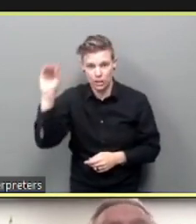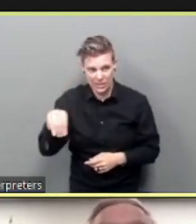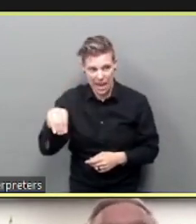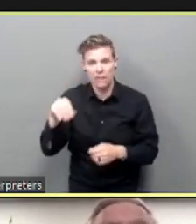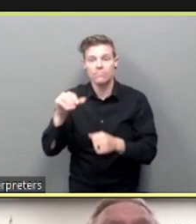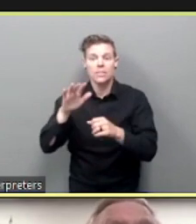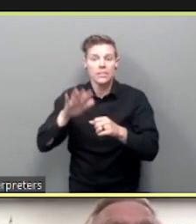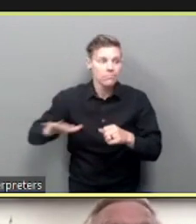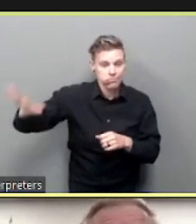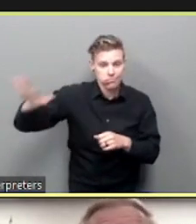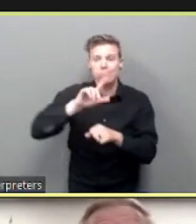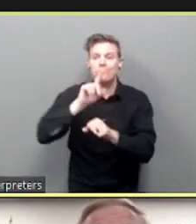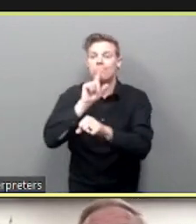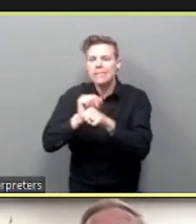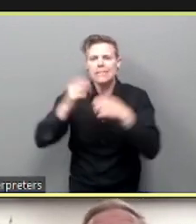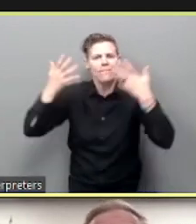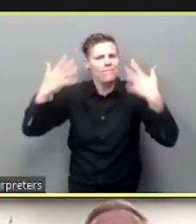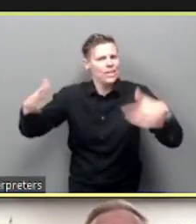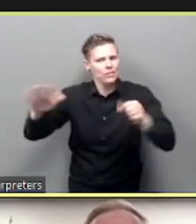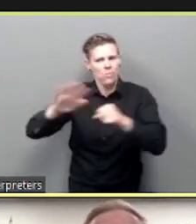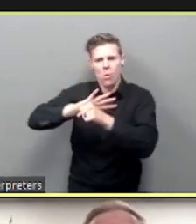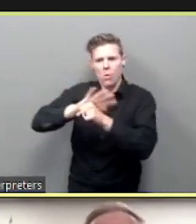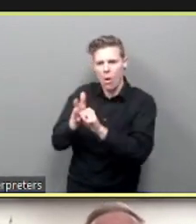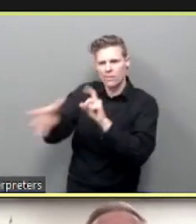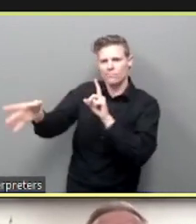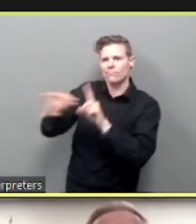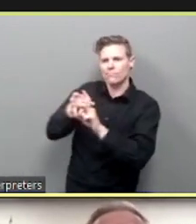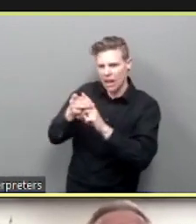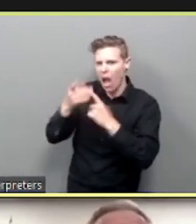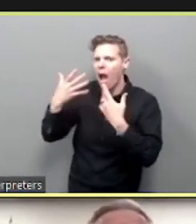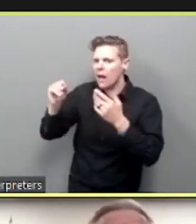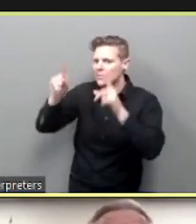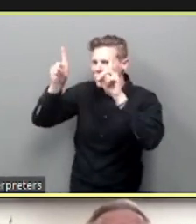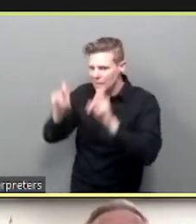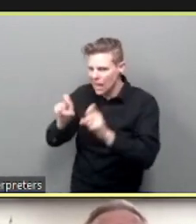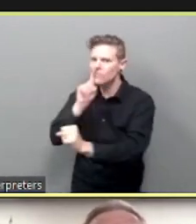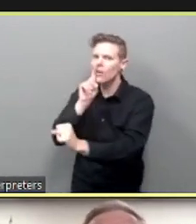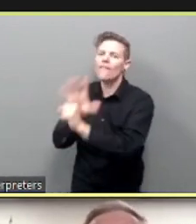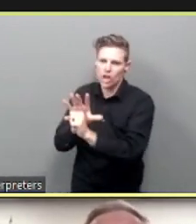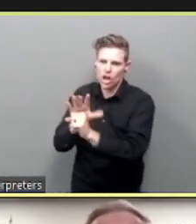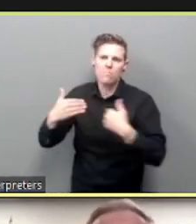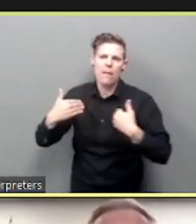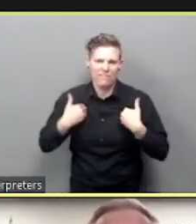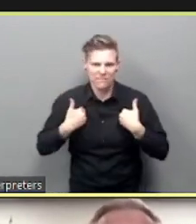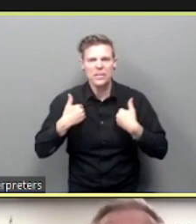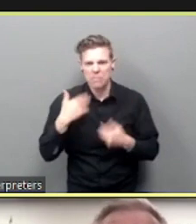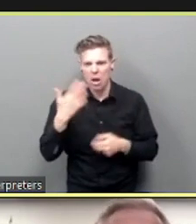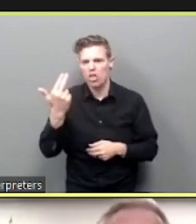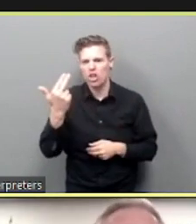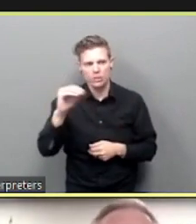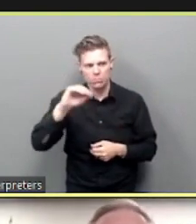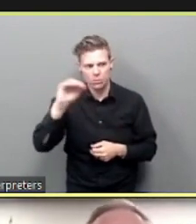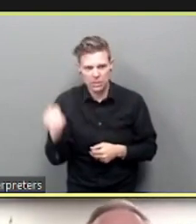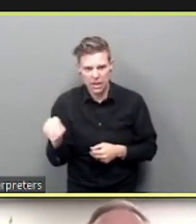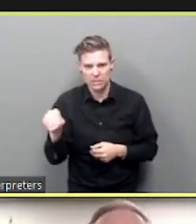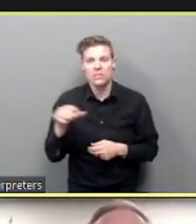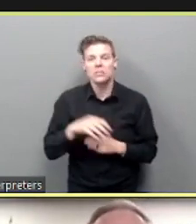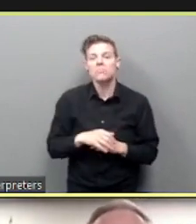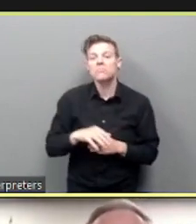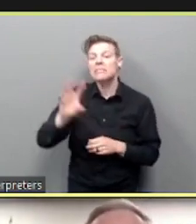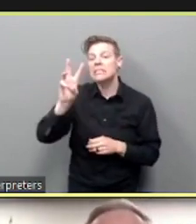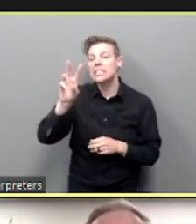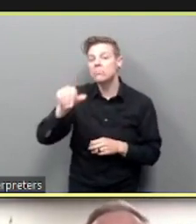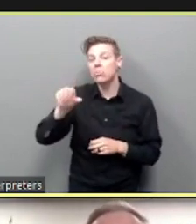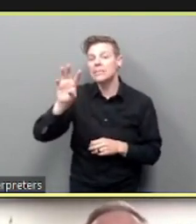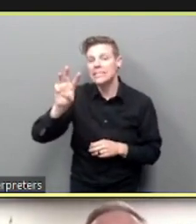of with a positive test. We have about 6.6% of people, which is about 1 in 15. Out of every